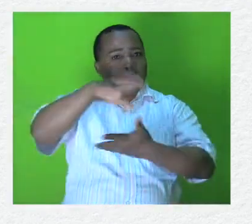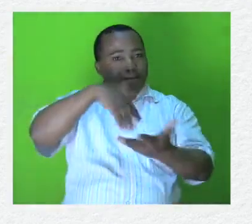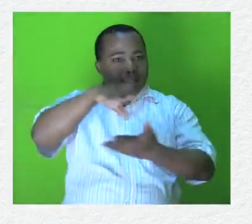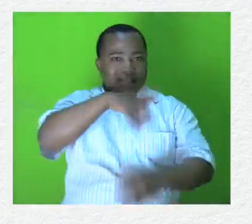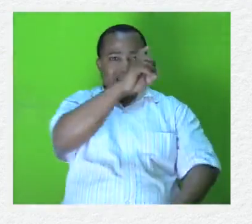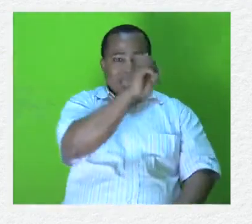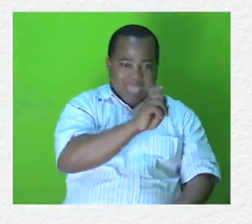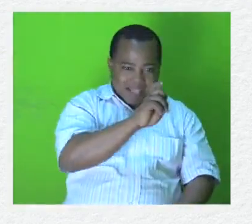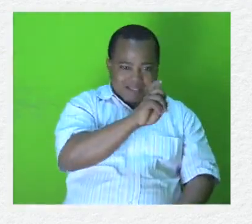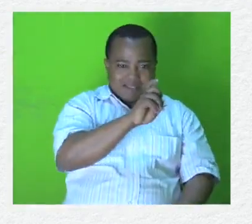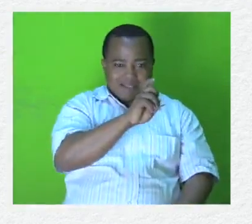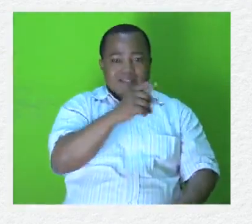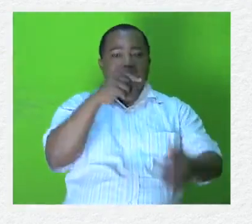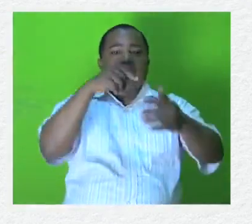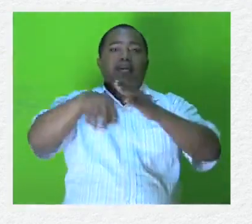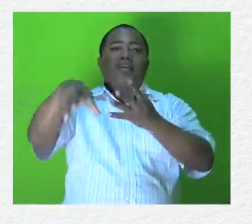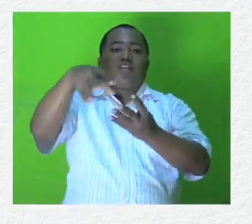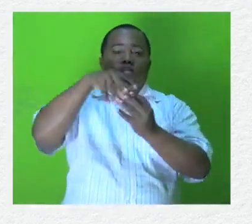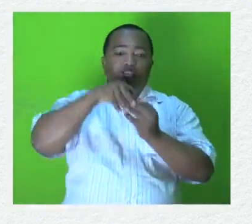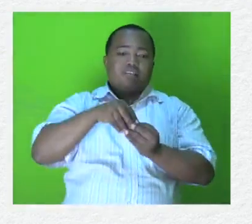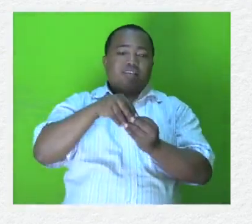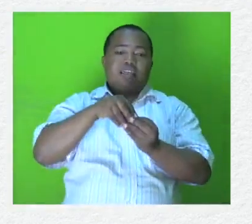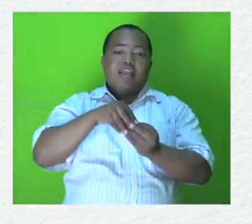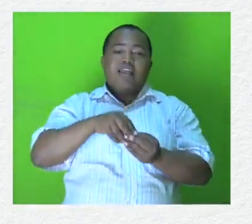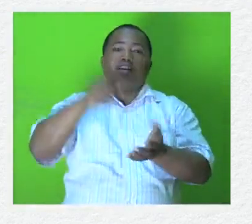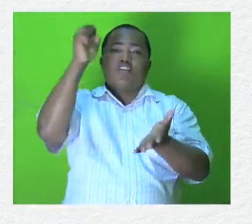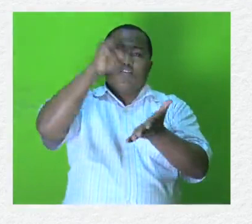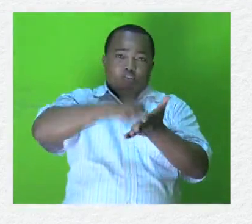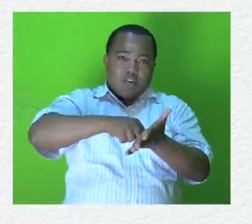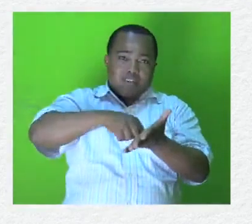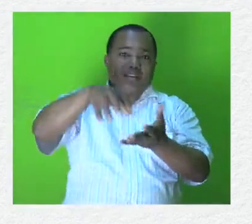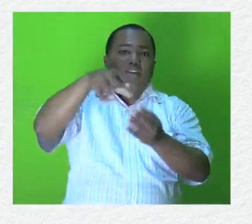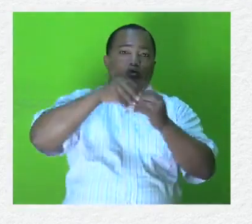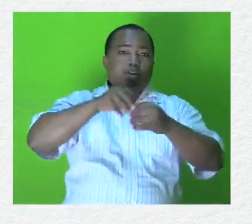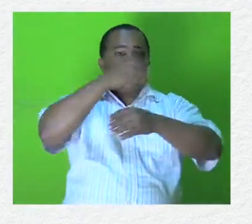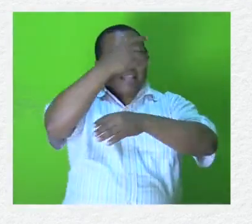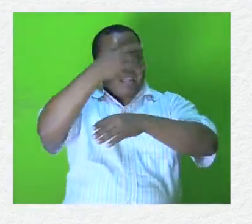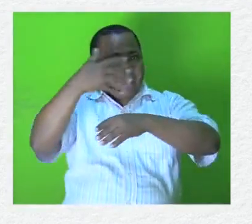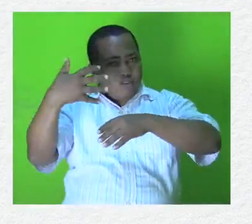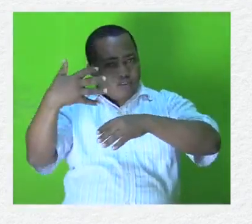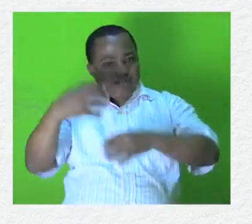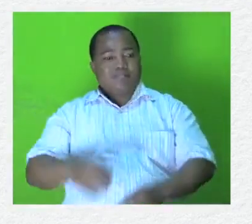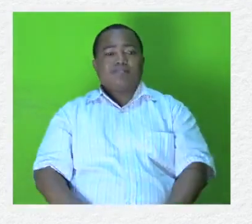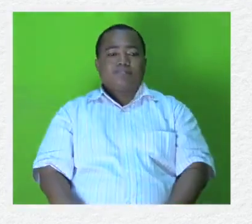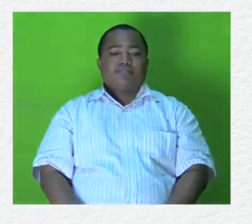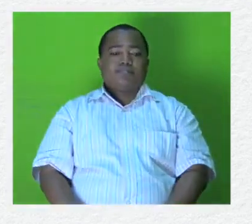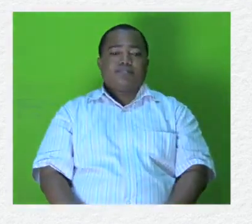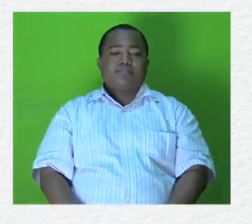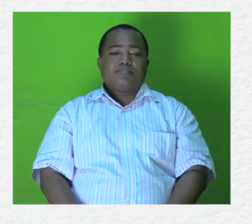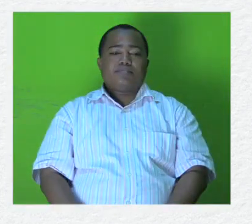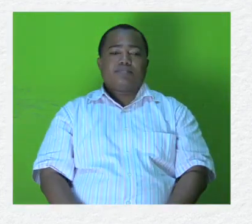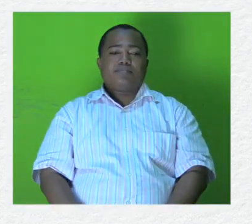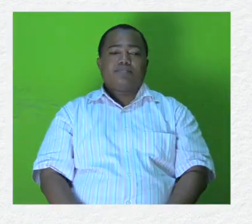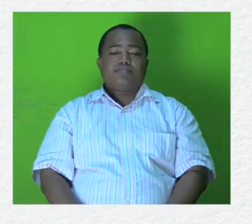Mixture X is homogeneous since it has uniform composition, appearance, and